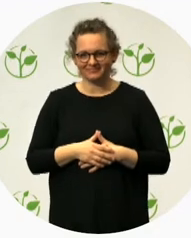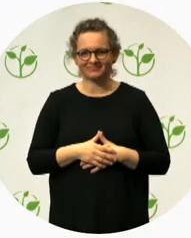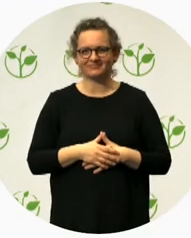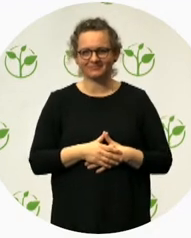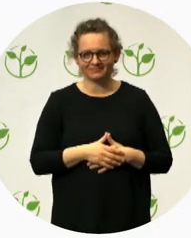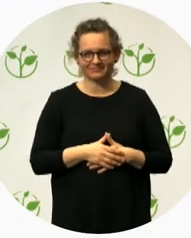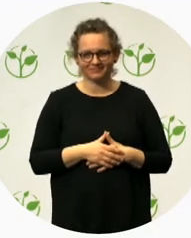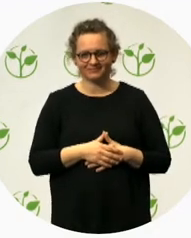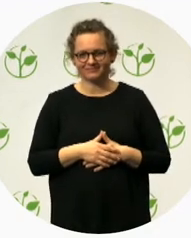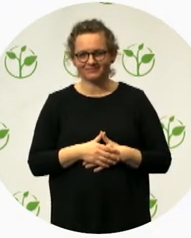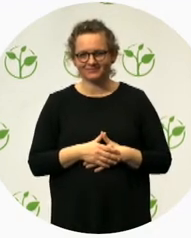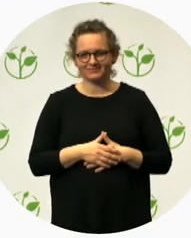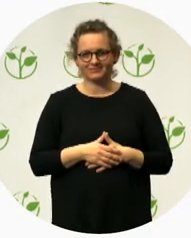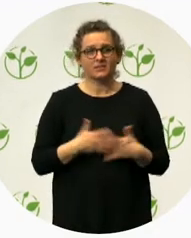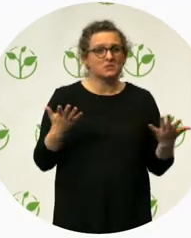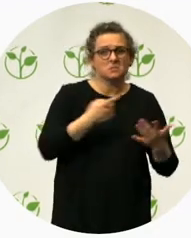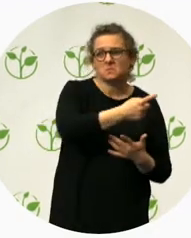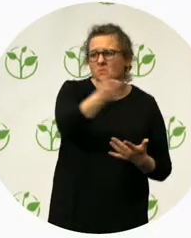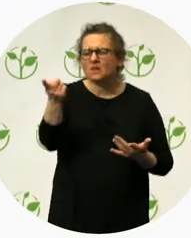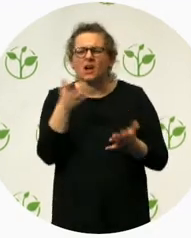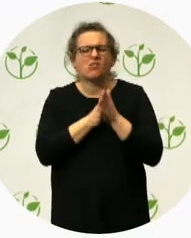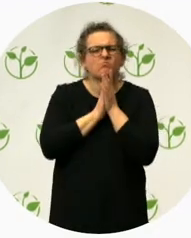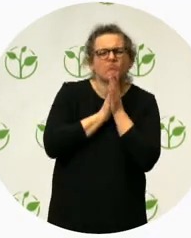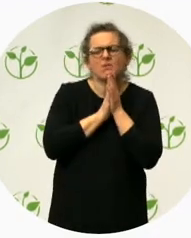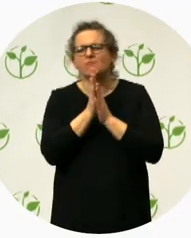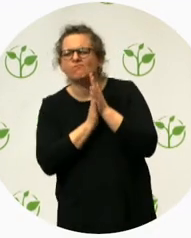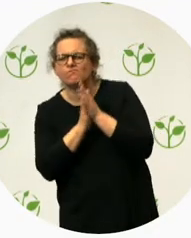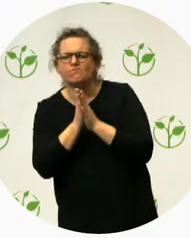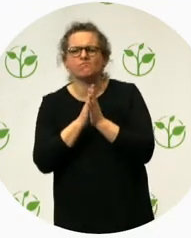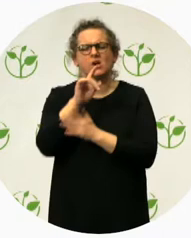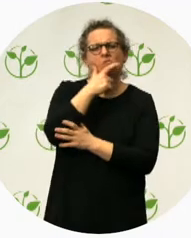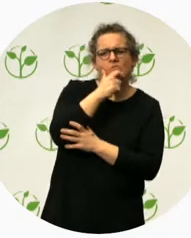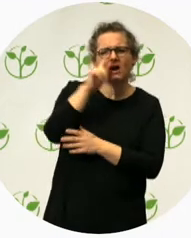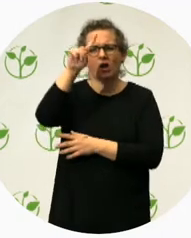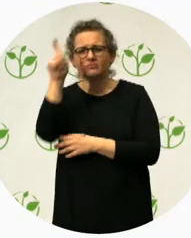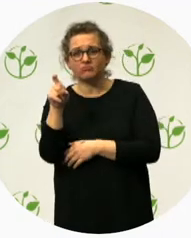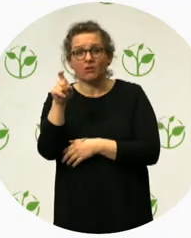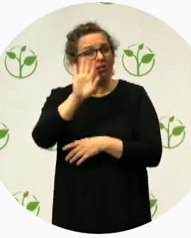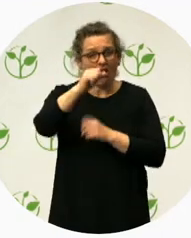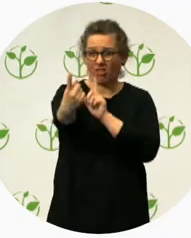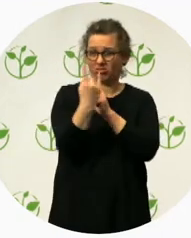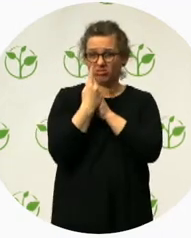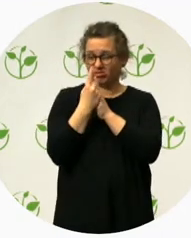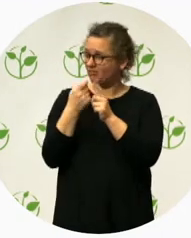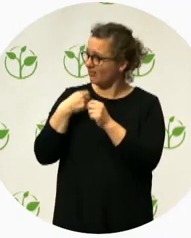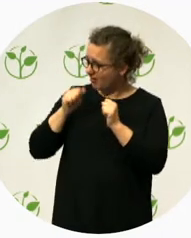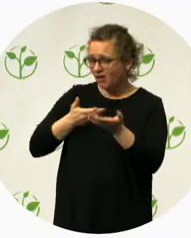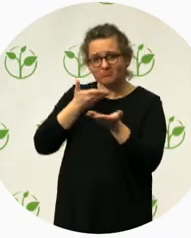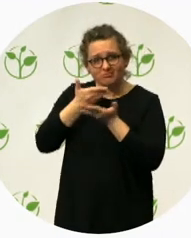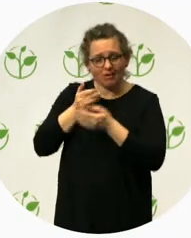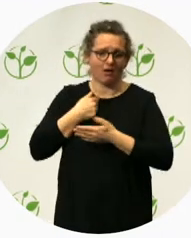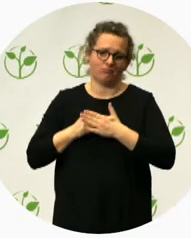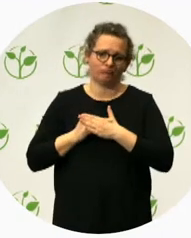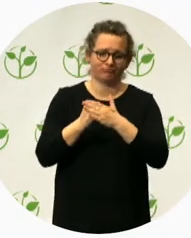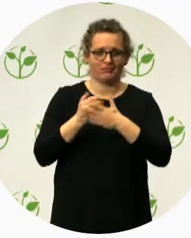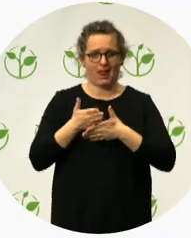of green outfit. So come up to us and ask us anything. We're only here to help. And to finish off the morning session, Michael is going to take to